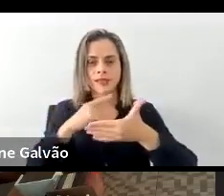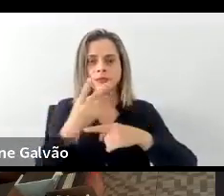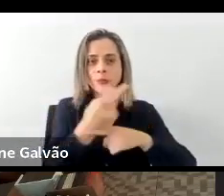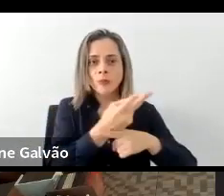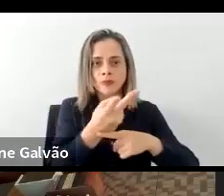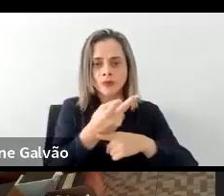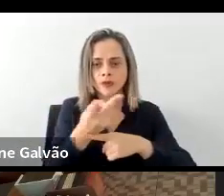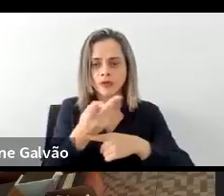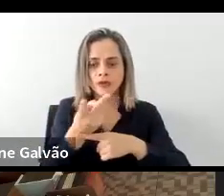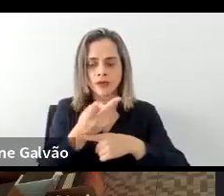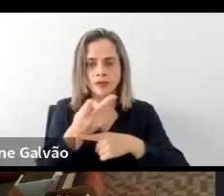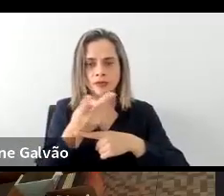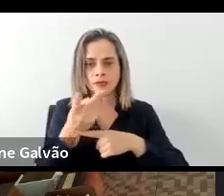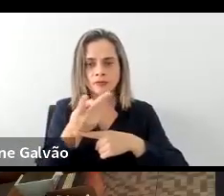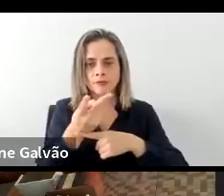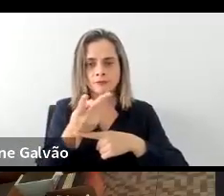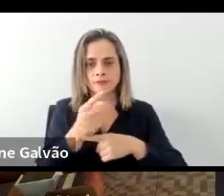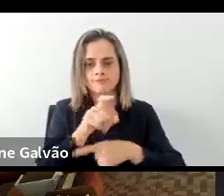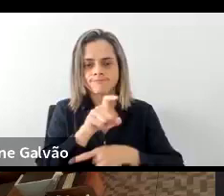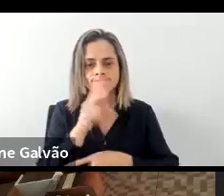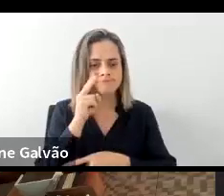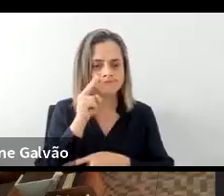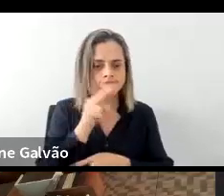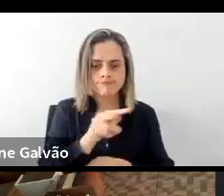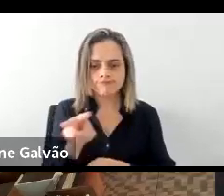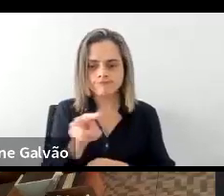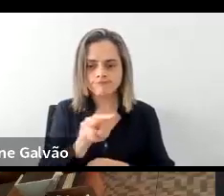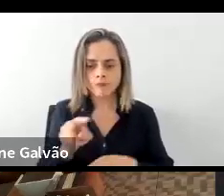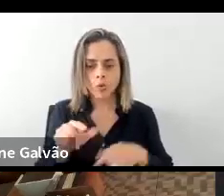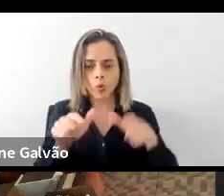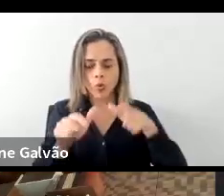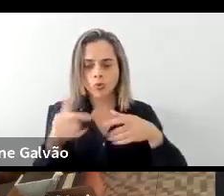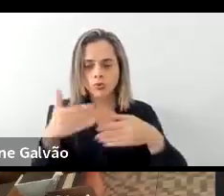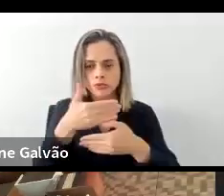yeah, I think it's there. Not fully.